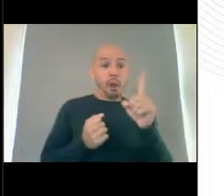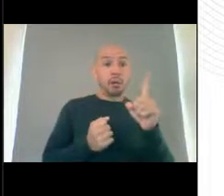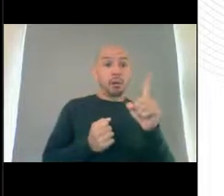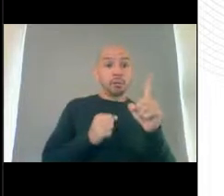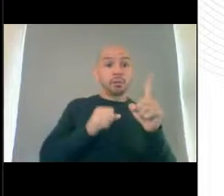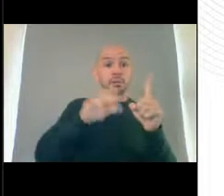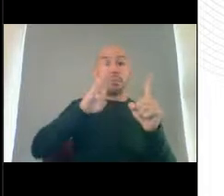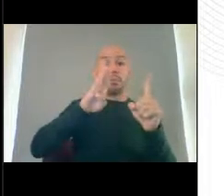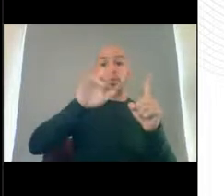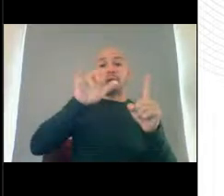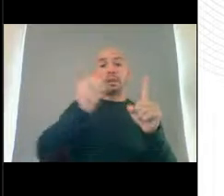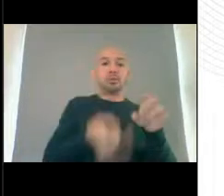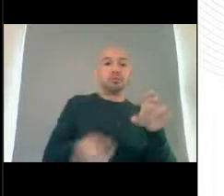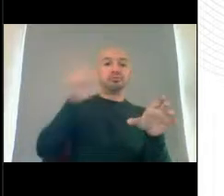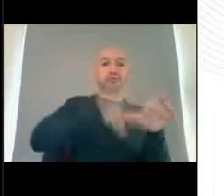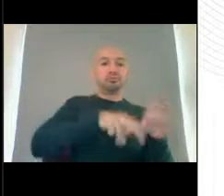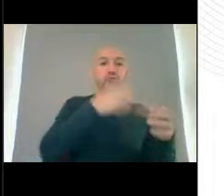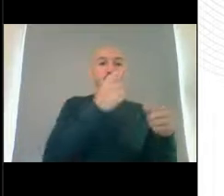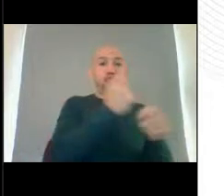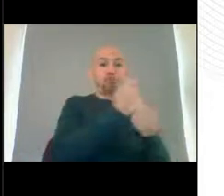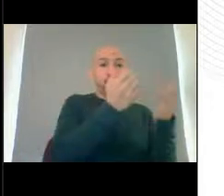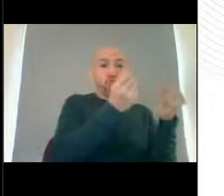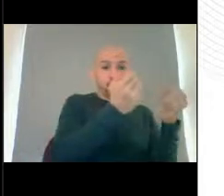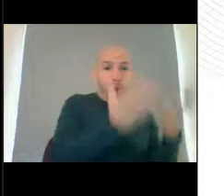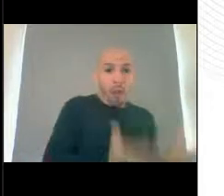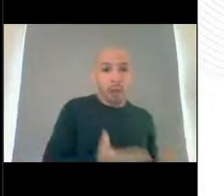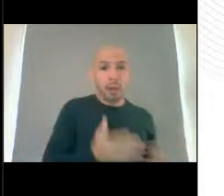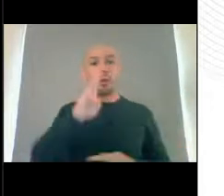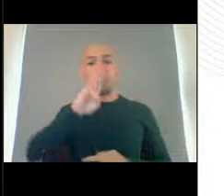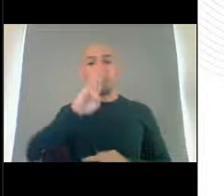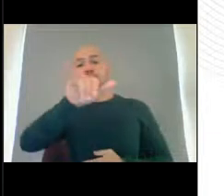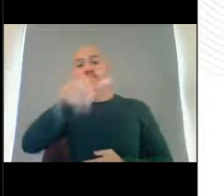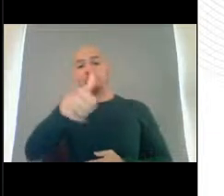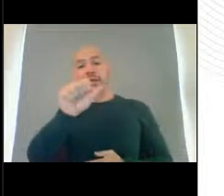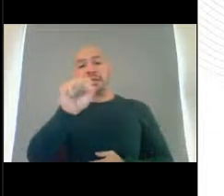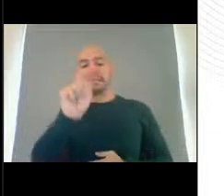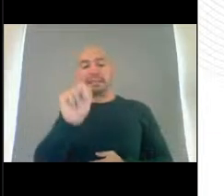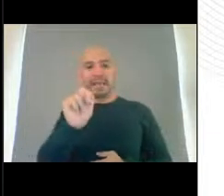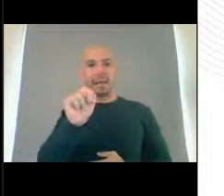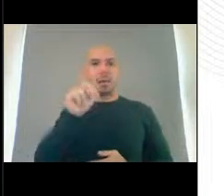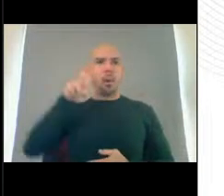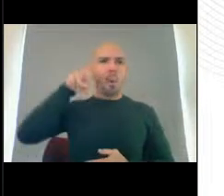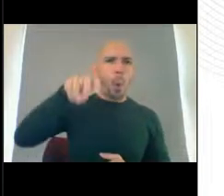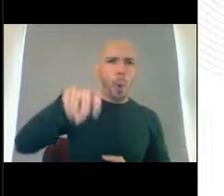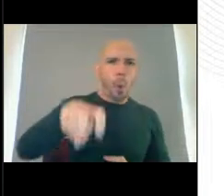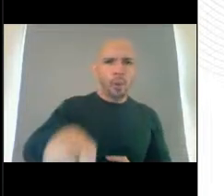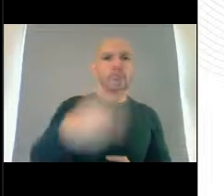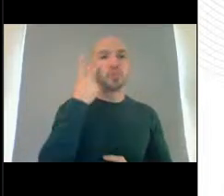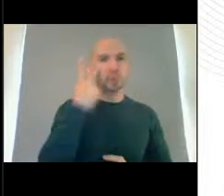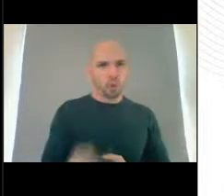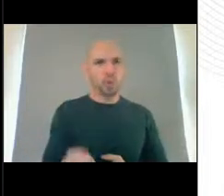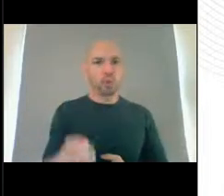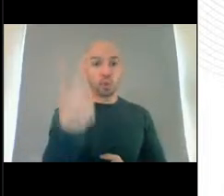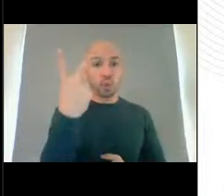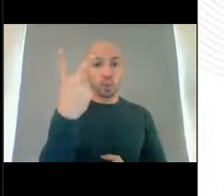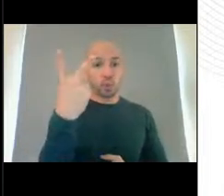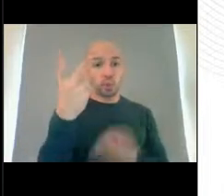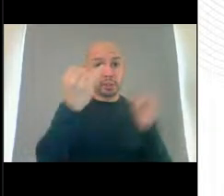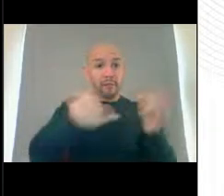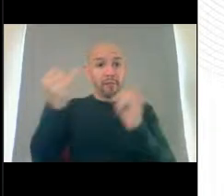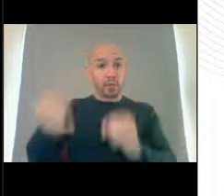aid that he could provide uh there were two individuals they they were hurt they were in shorts and in short sleeves